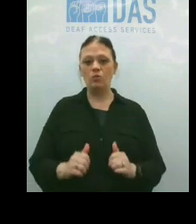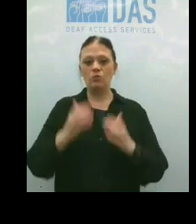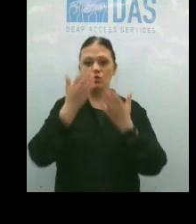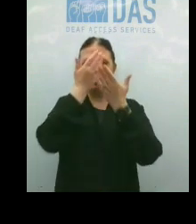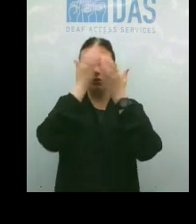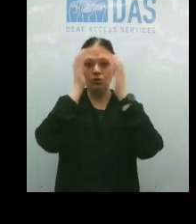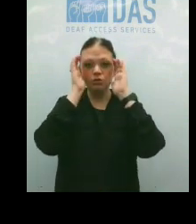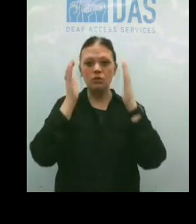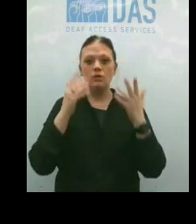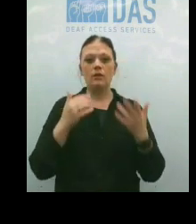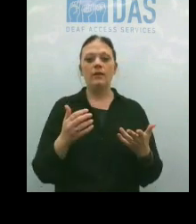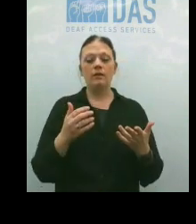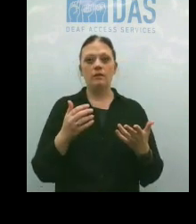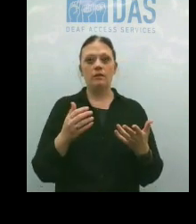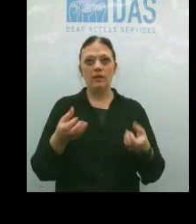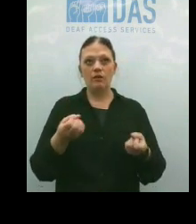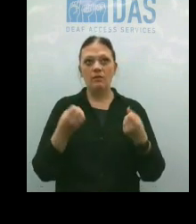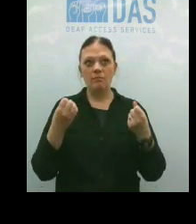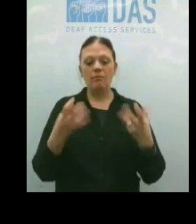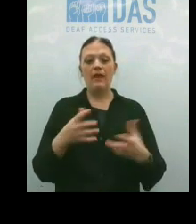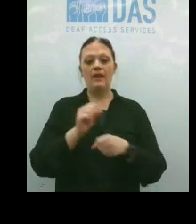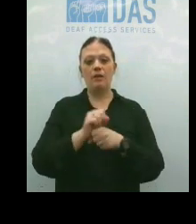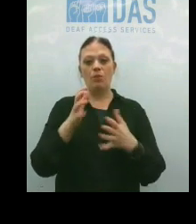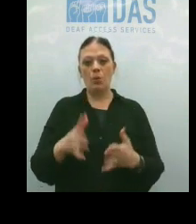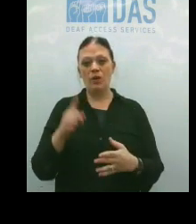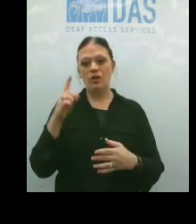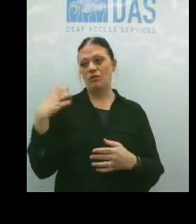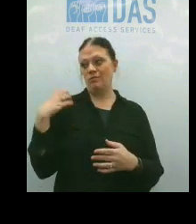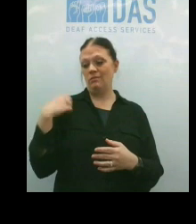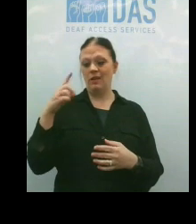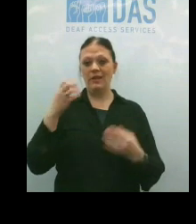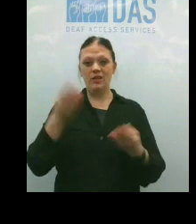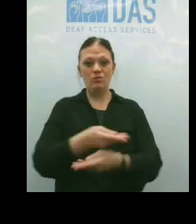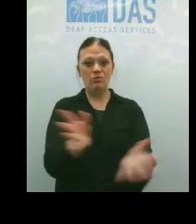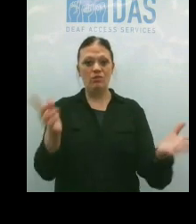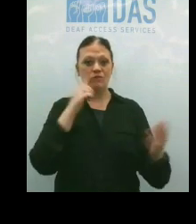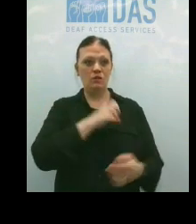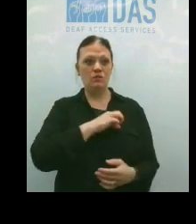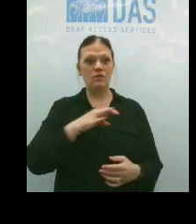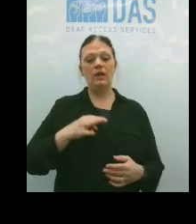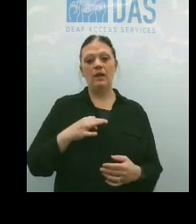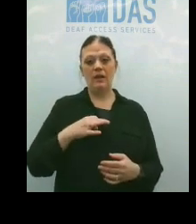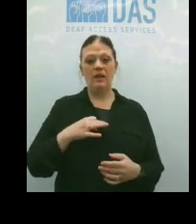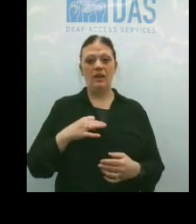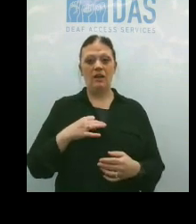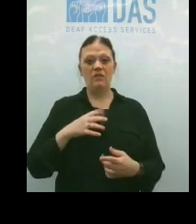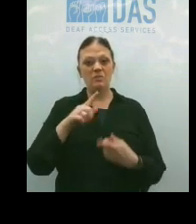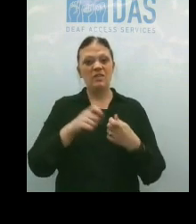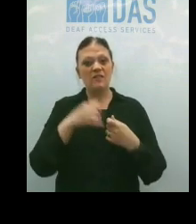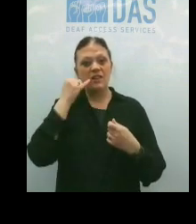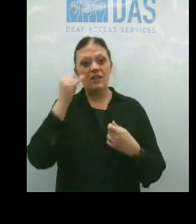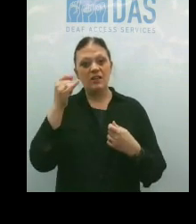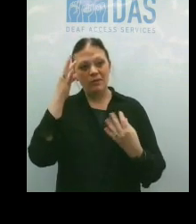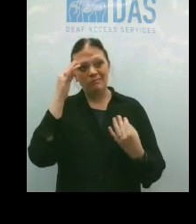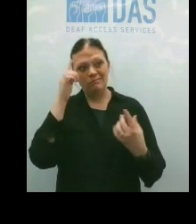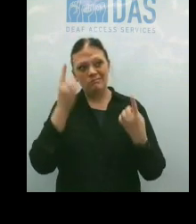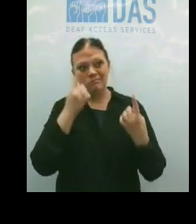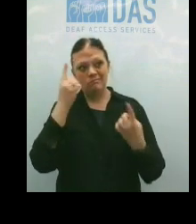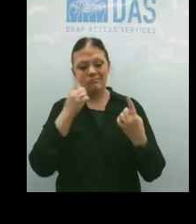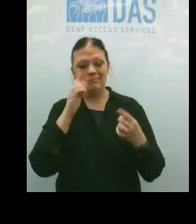shields, and there's a lot of employers that need to provide these to their employees, especially as we think about reopening. So you can go to